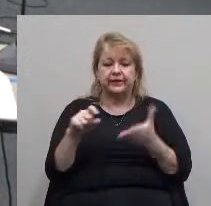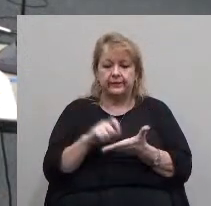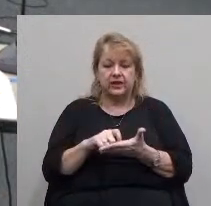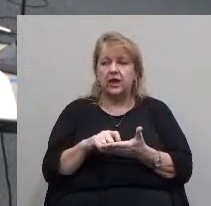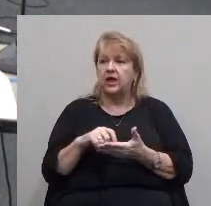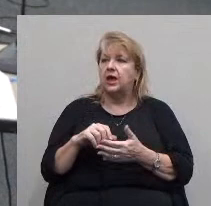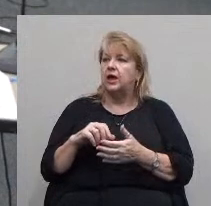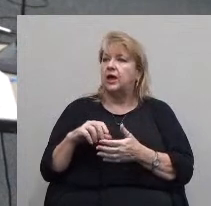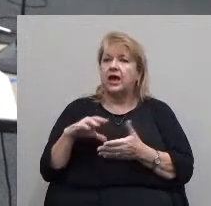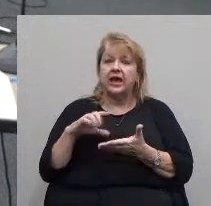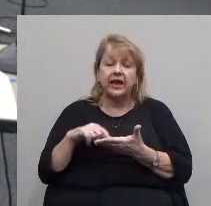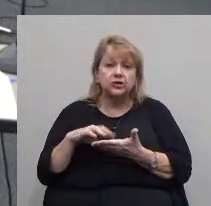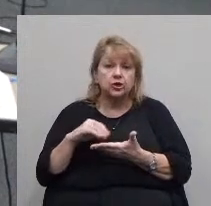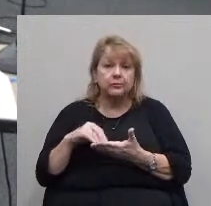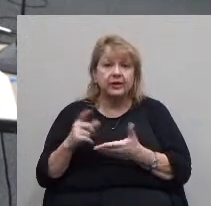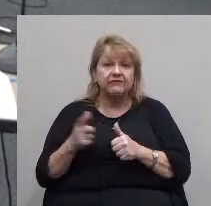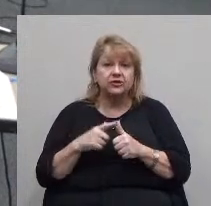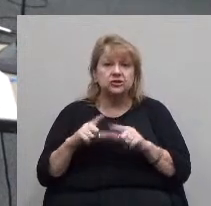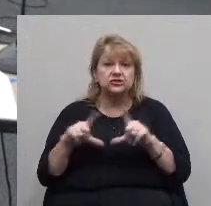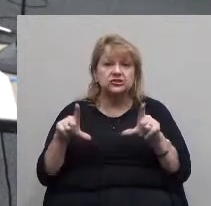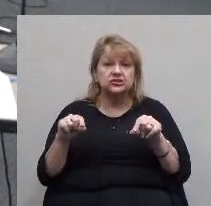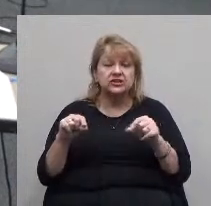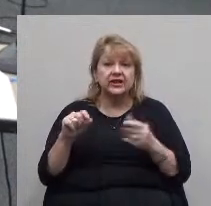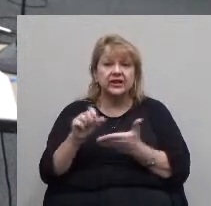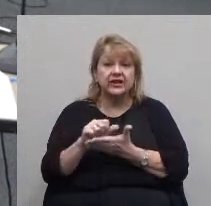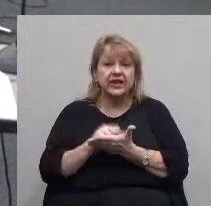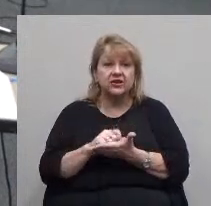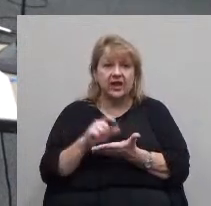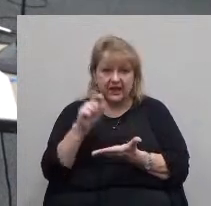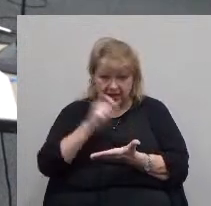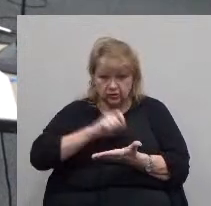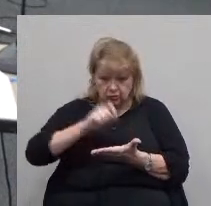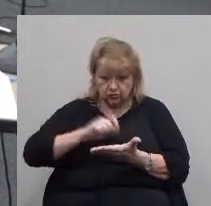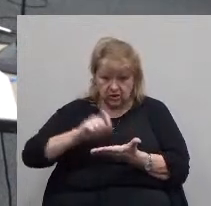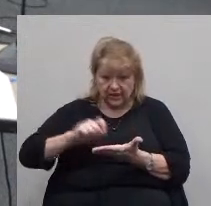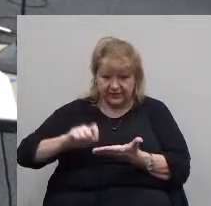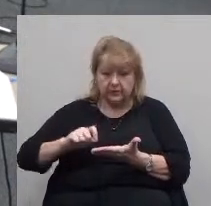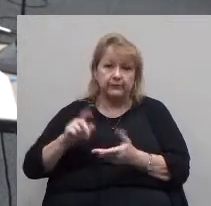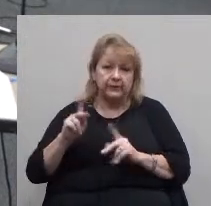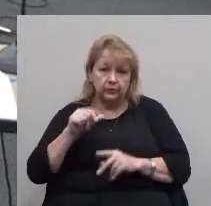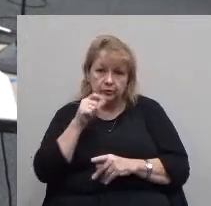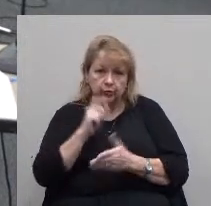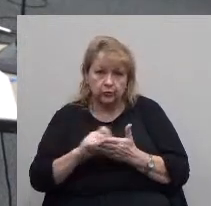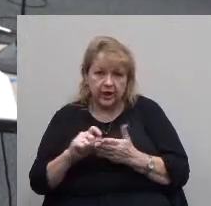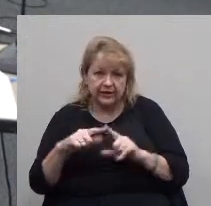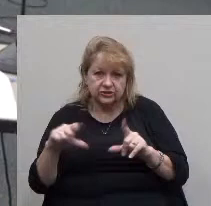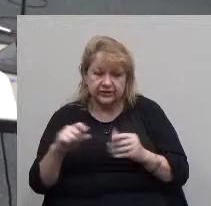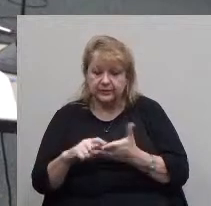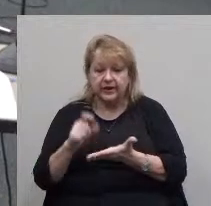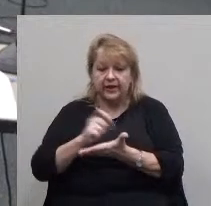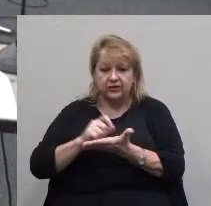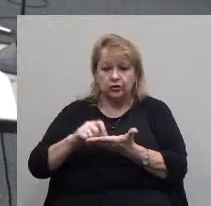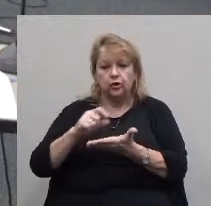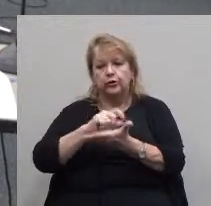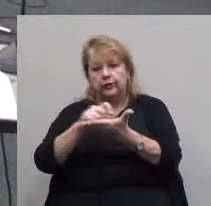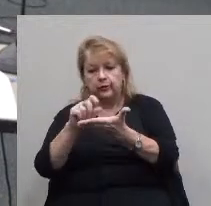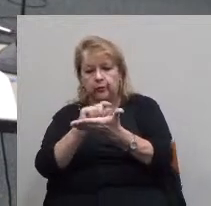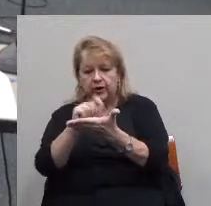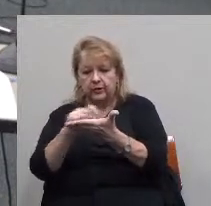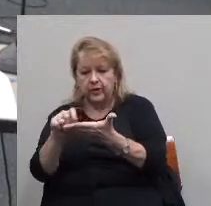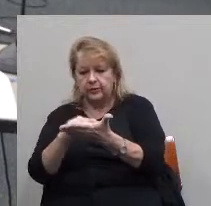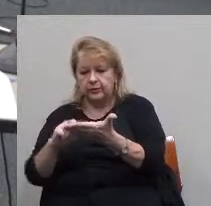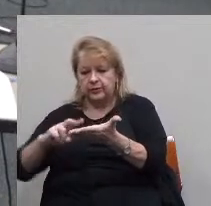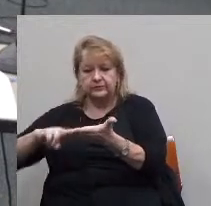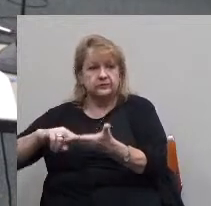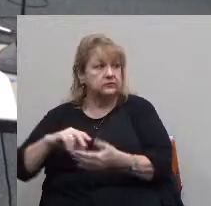somebody had to teach me, you know, I had my first checking account, how to write a check. People don't write checks anymore, but you know. I should admit it,